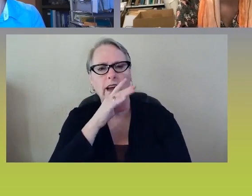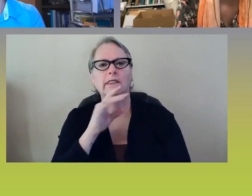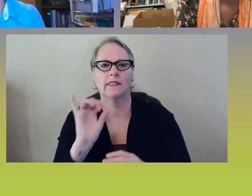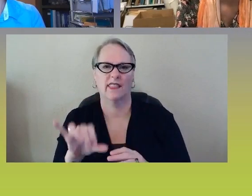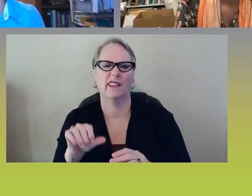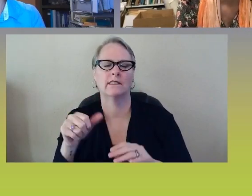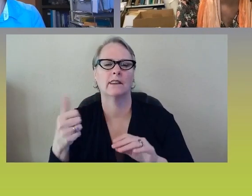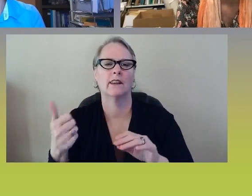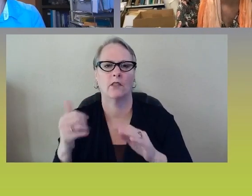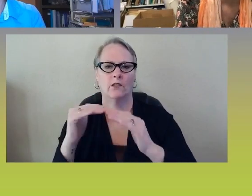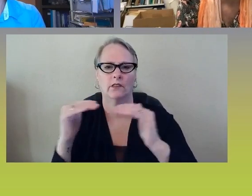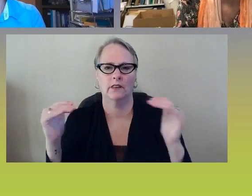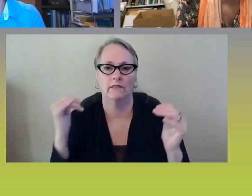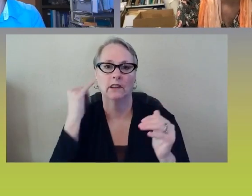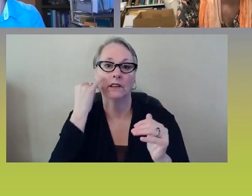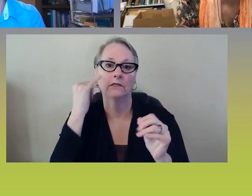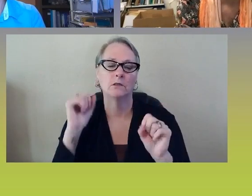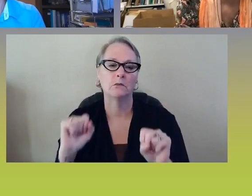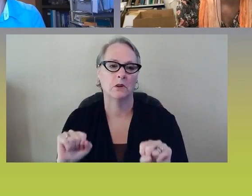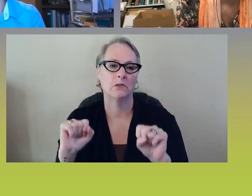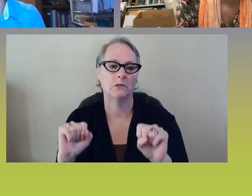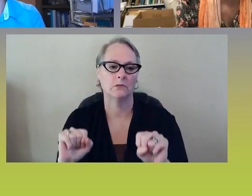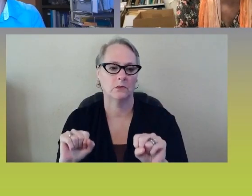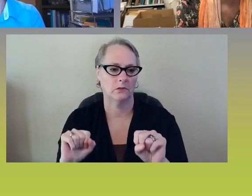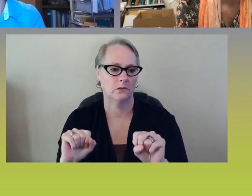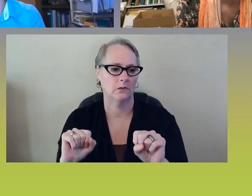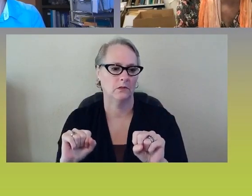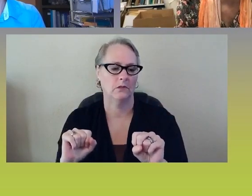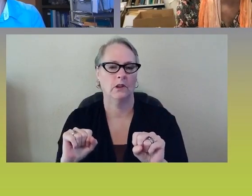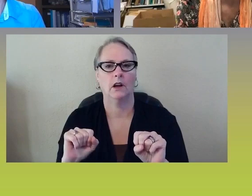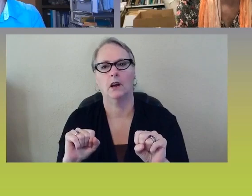level, if possible, of